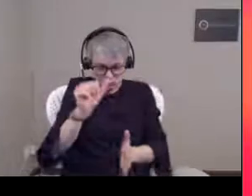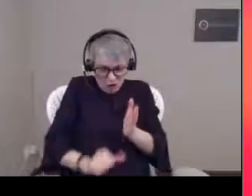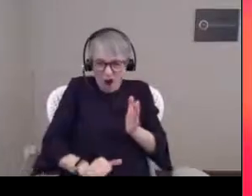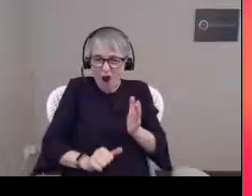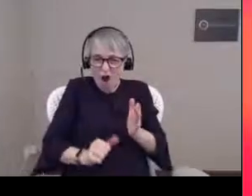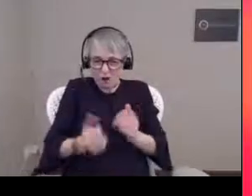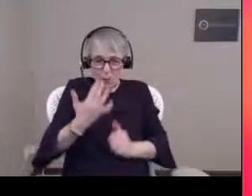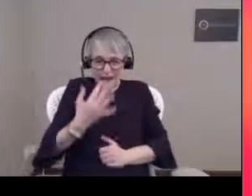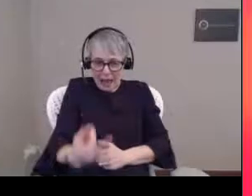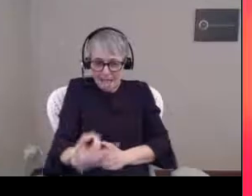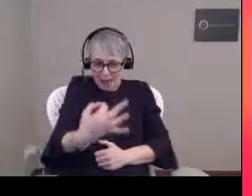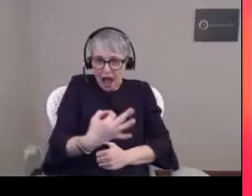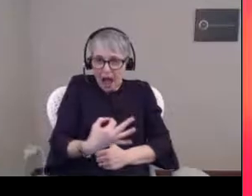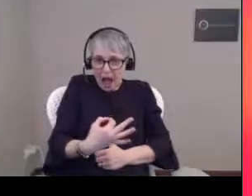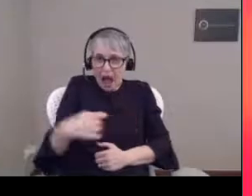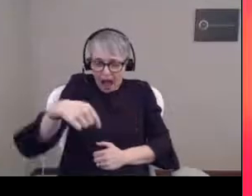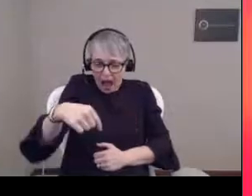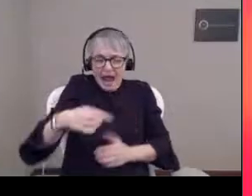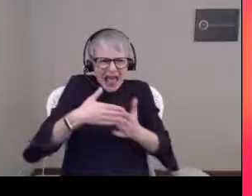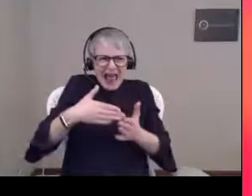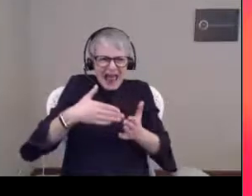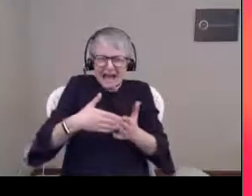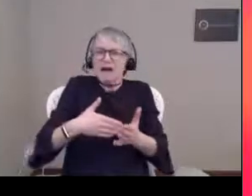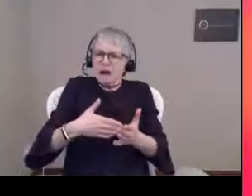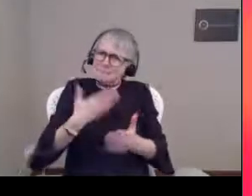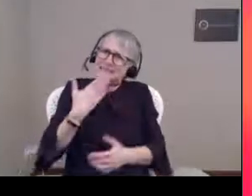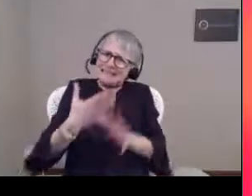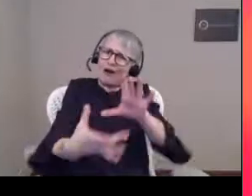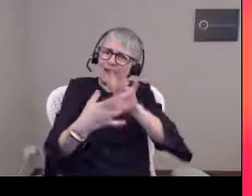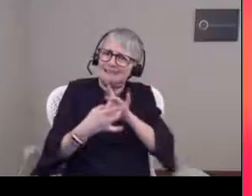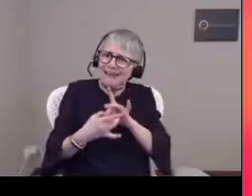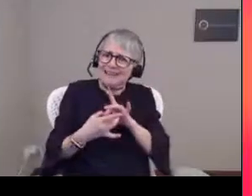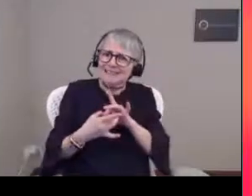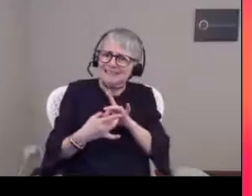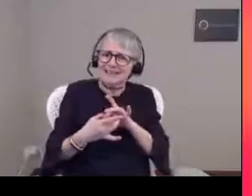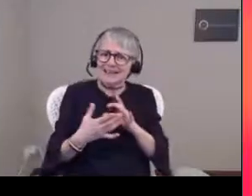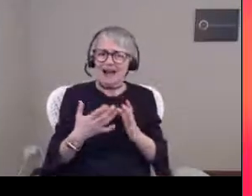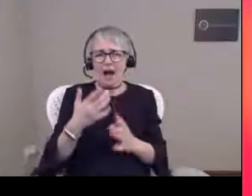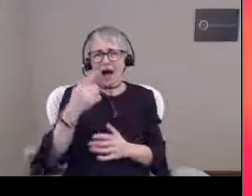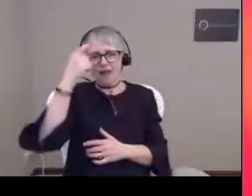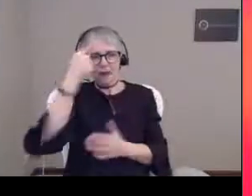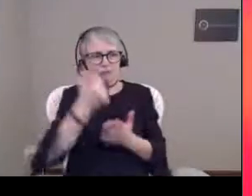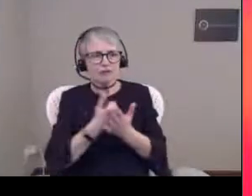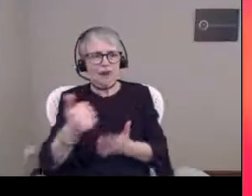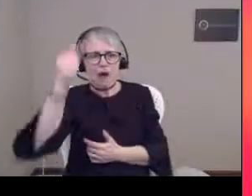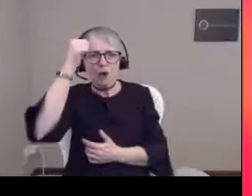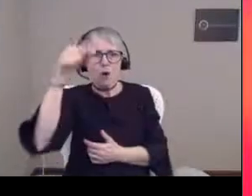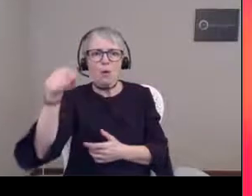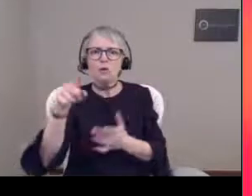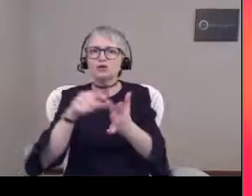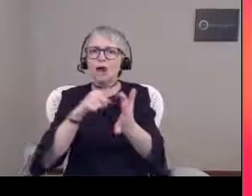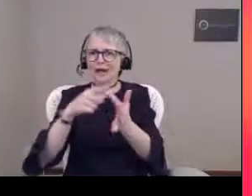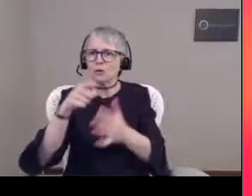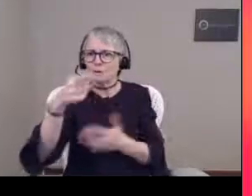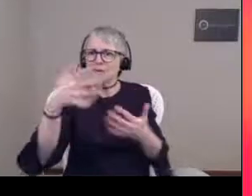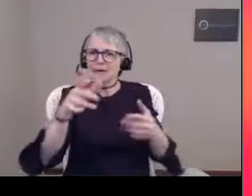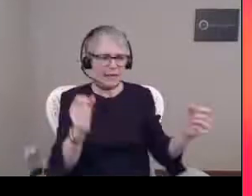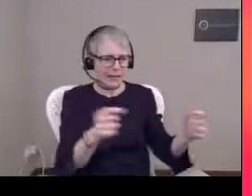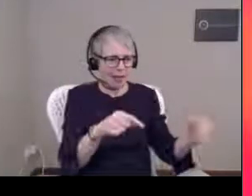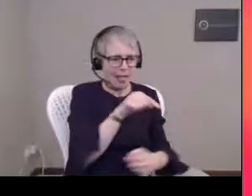in touch via and I'm happy if Jane wants to circulate the email at the end of this as well, for you to say